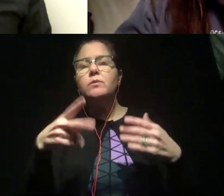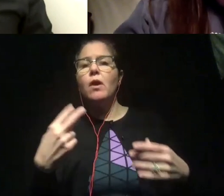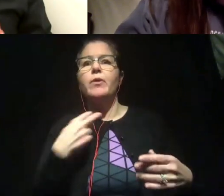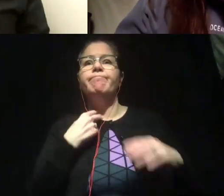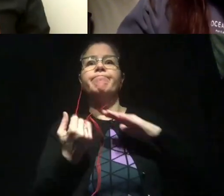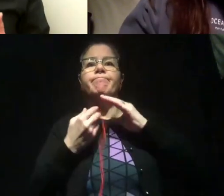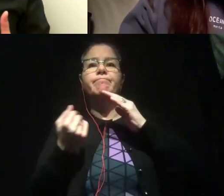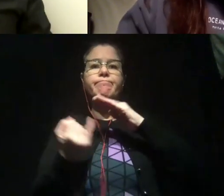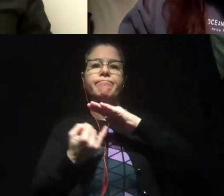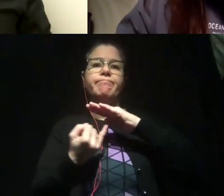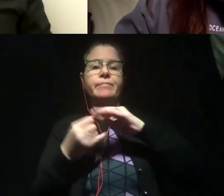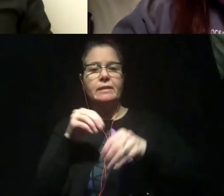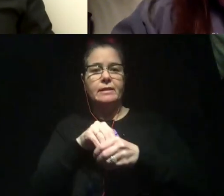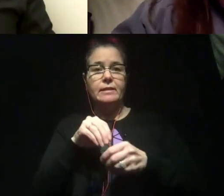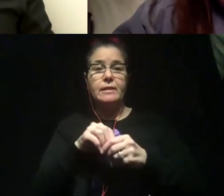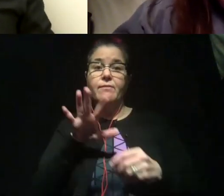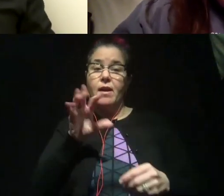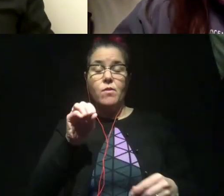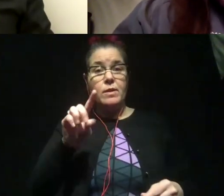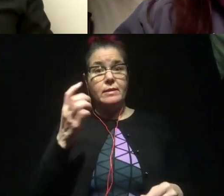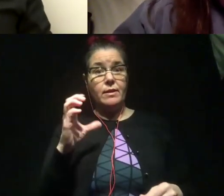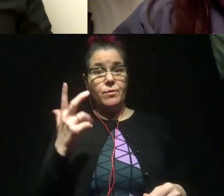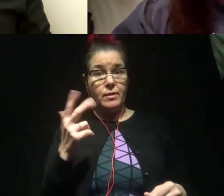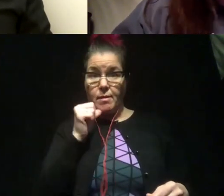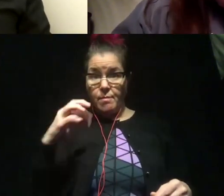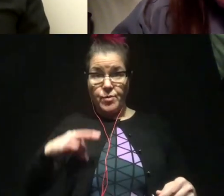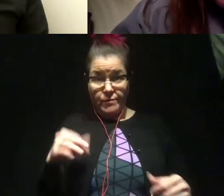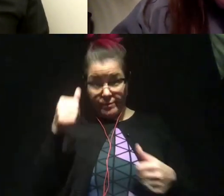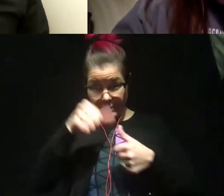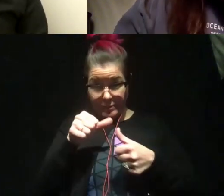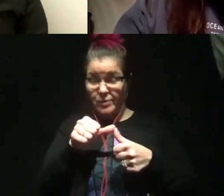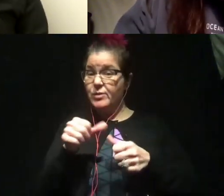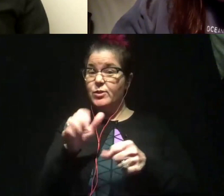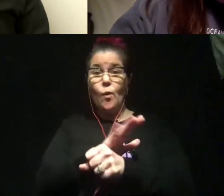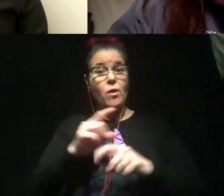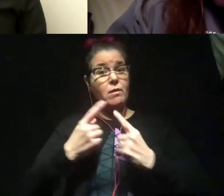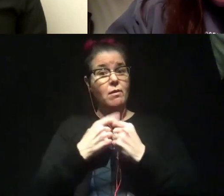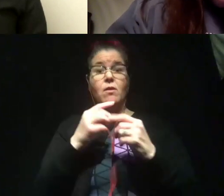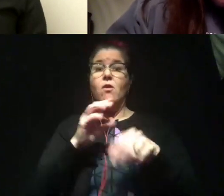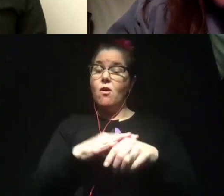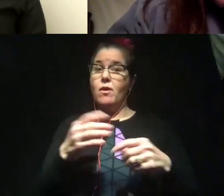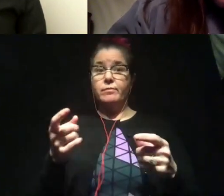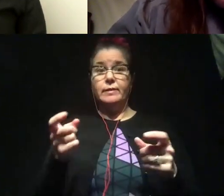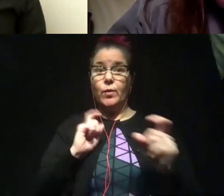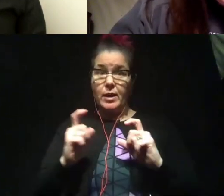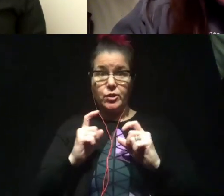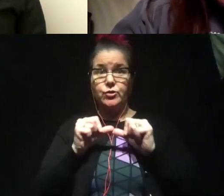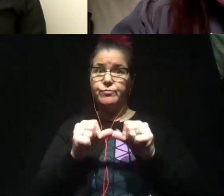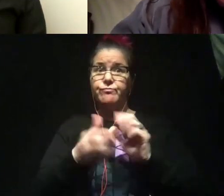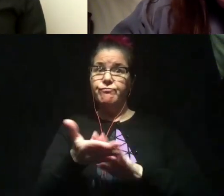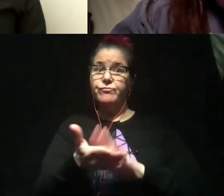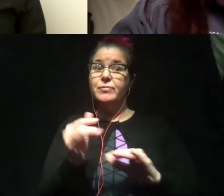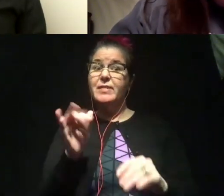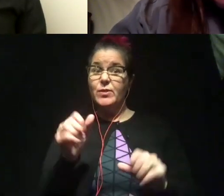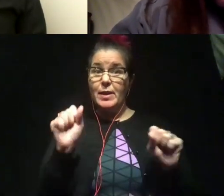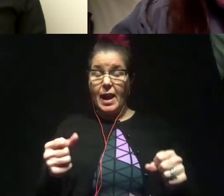inside. Again, we are a 501c3 nonprofit and completely rely on donations to keep our program going. So if you can support